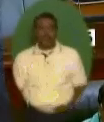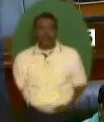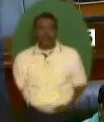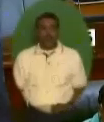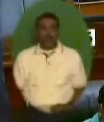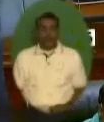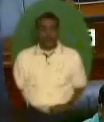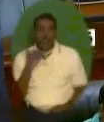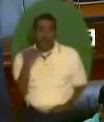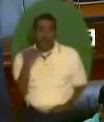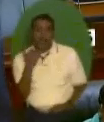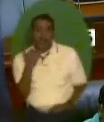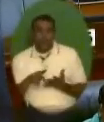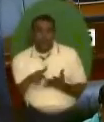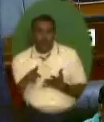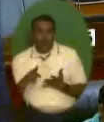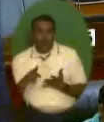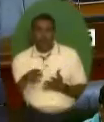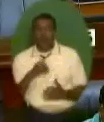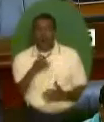mispayment.